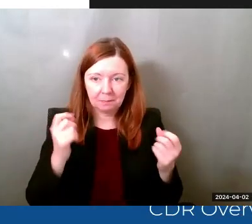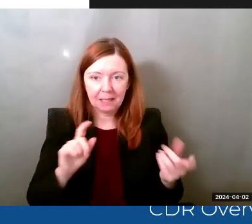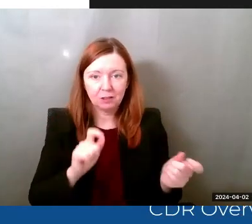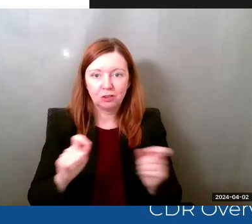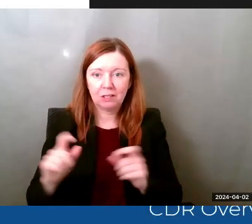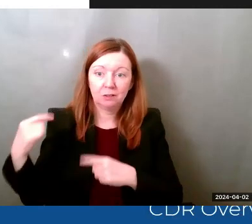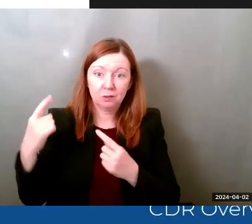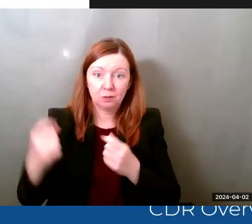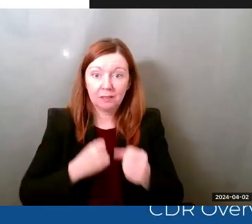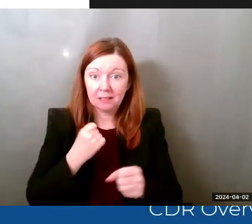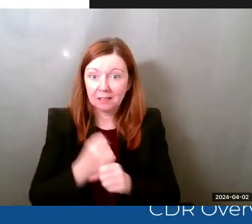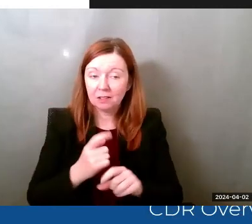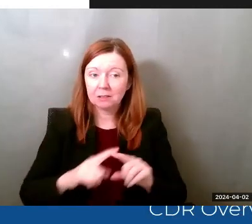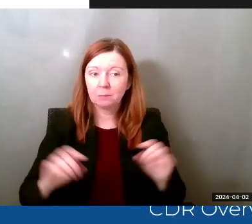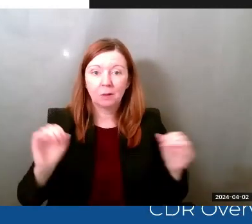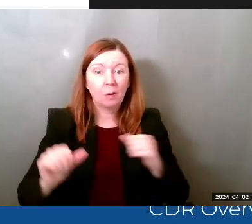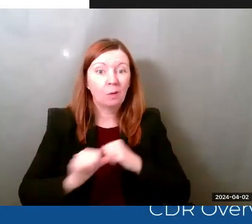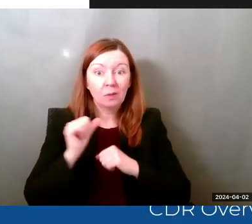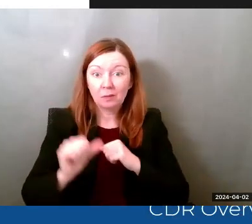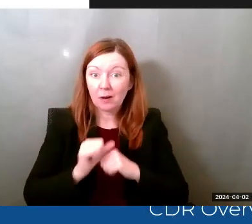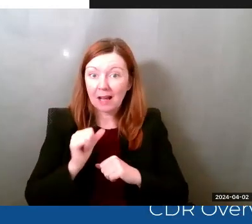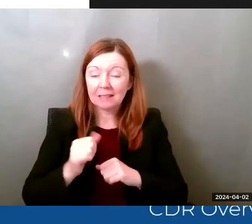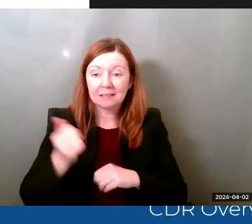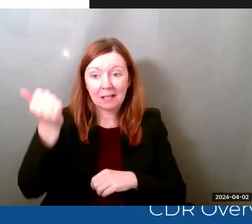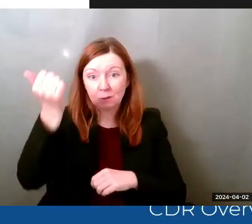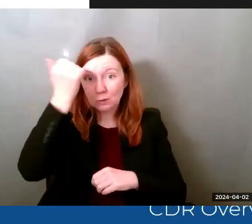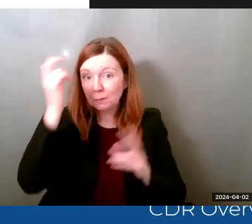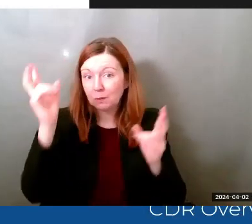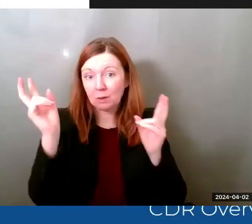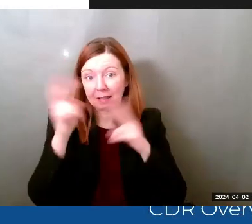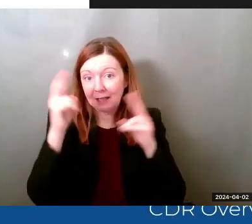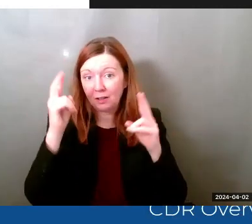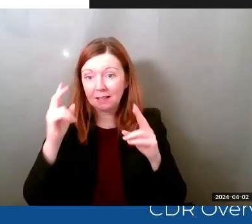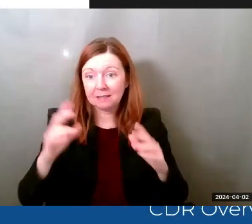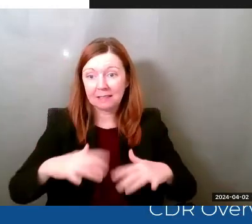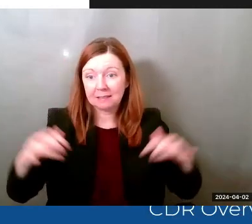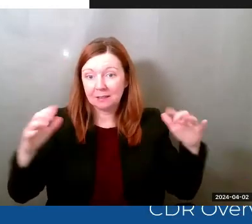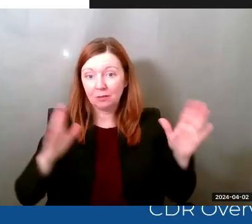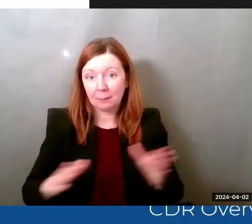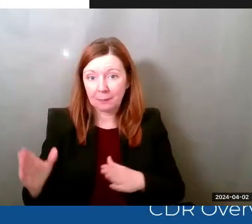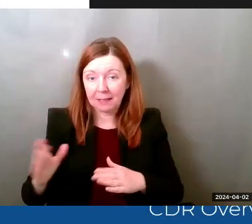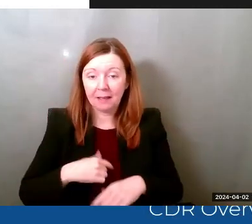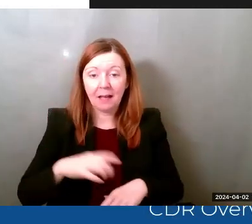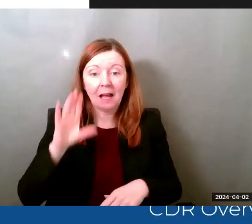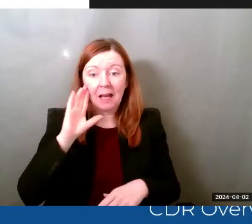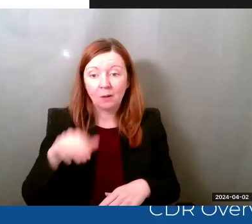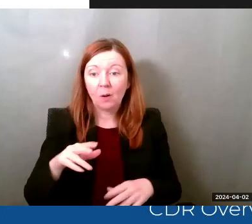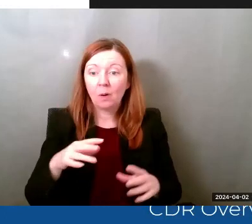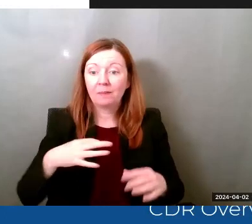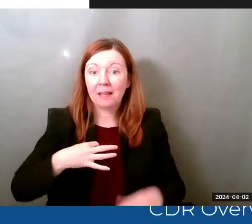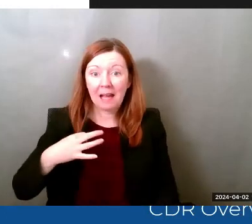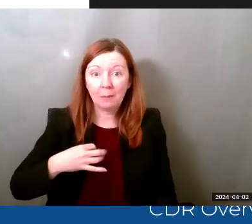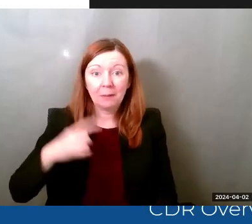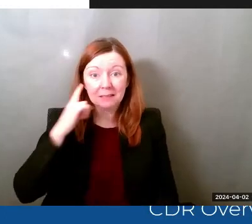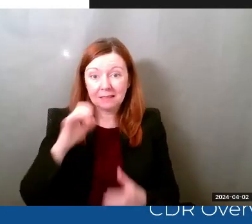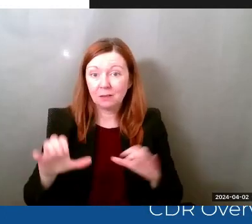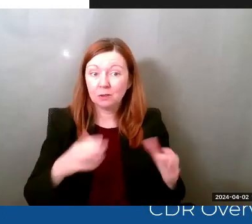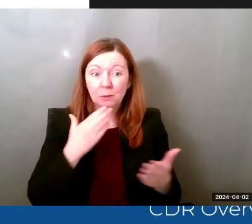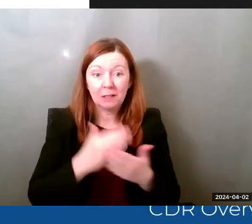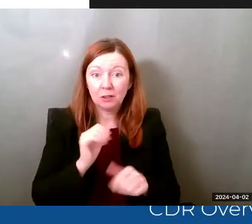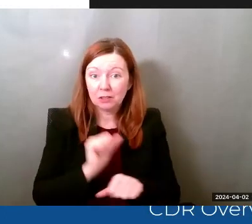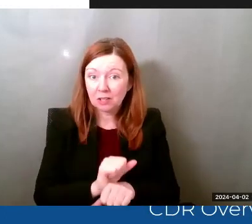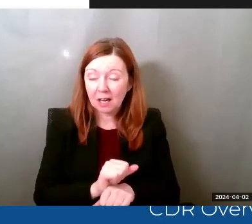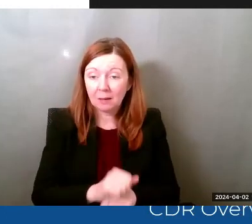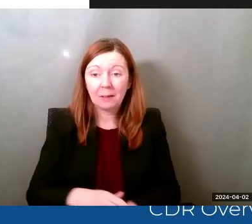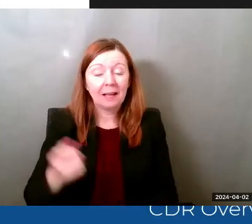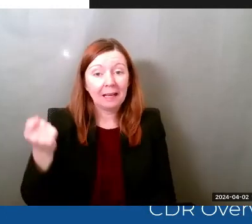over the years, but no threats as stupid or careless as this arena plan. I know the applicants think they're doing a good job,